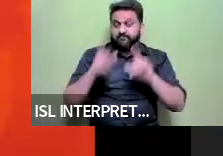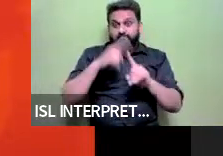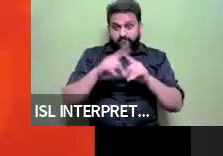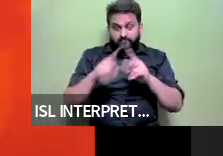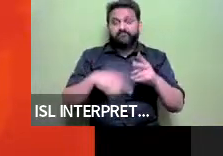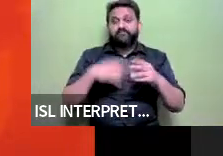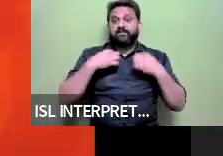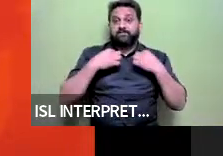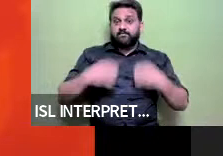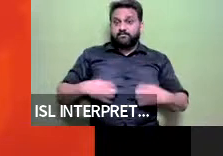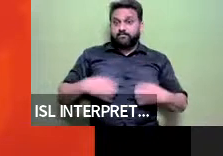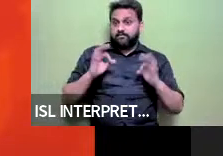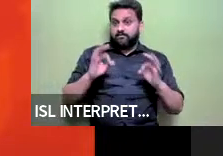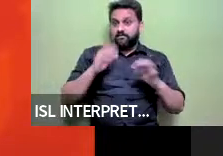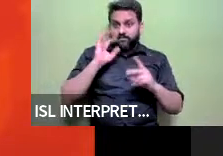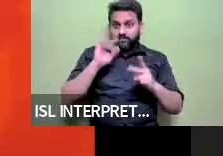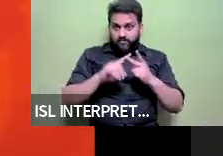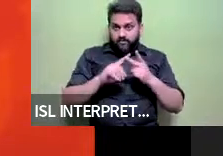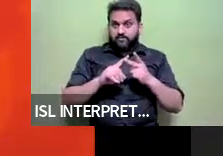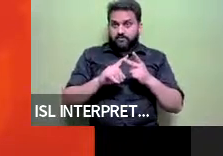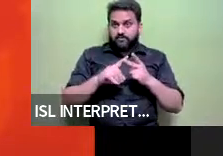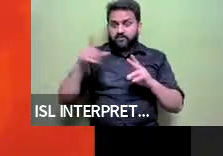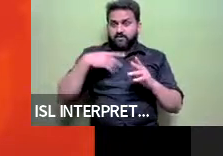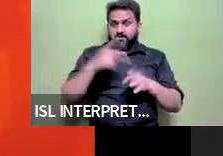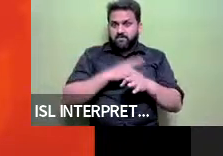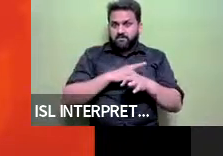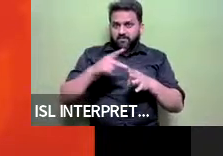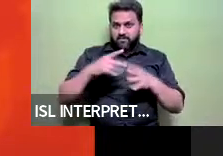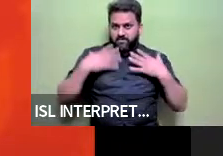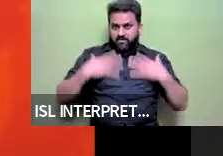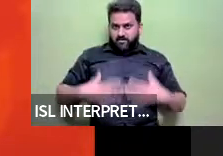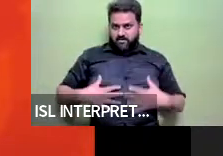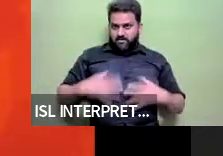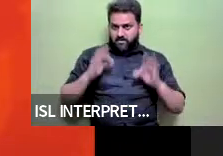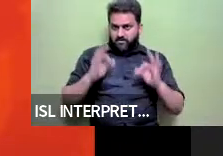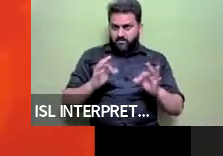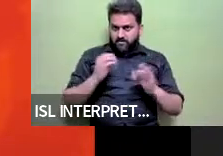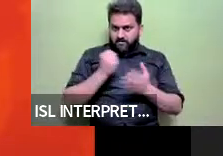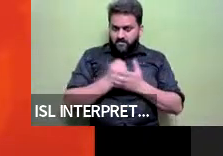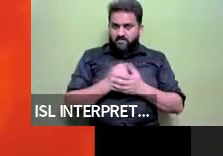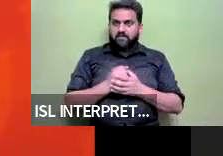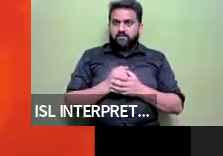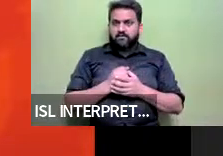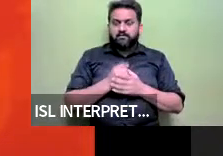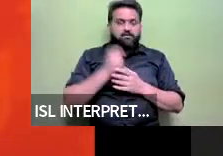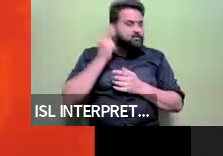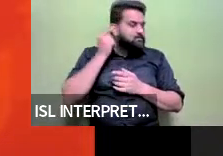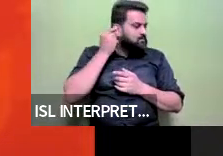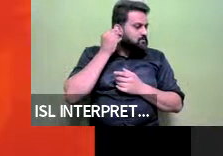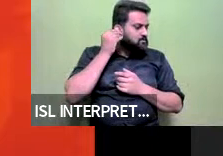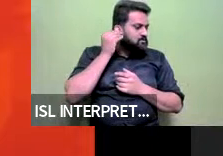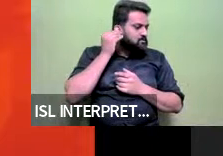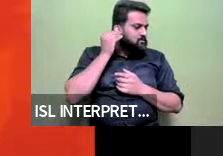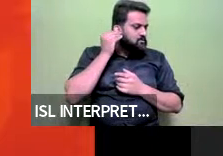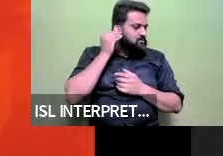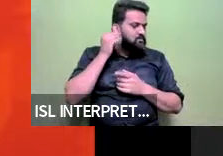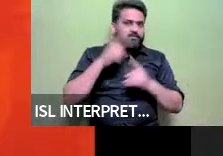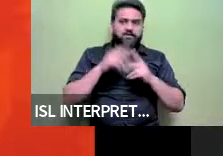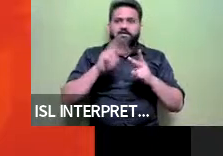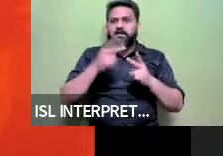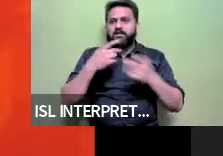also works. So it should be a professional dressing and not very, I said outrageous or